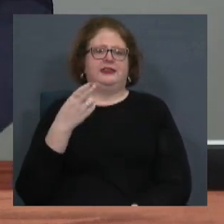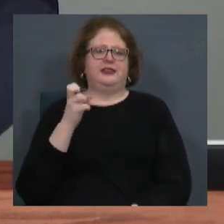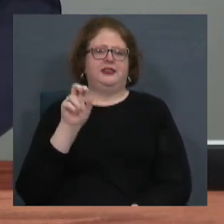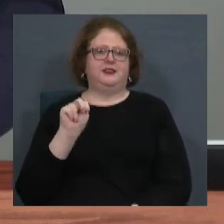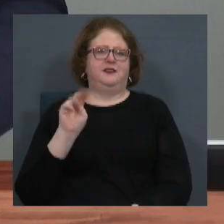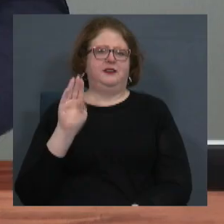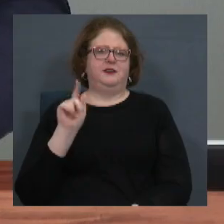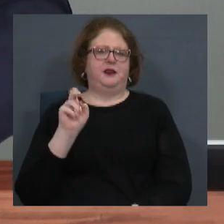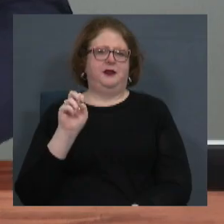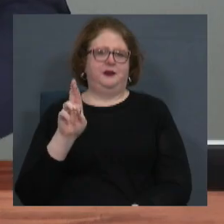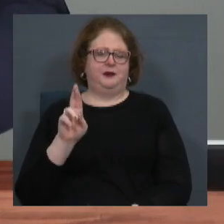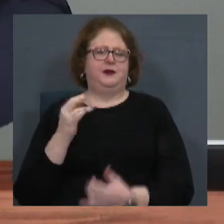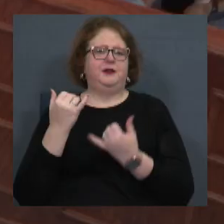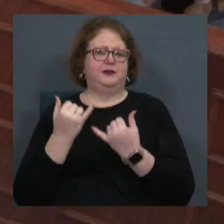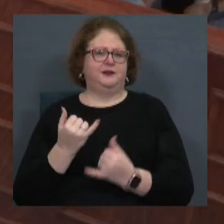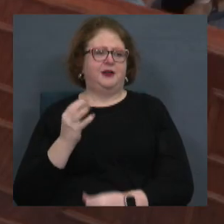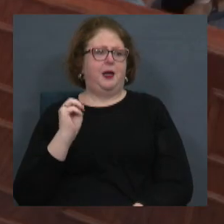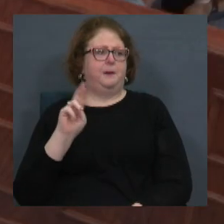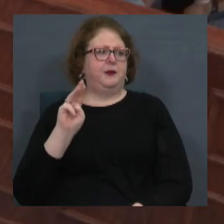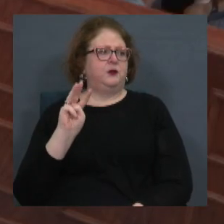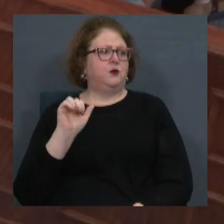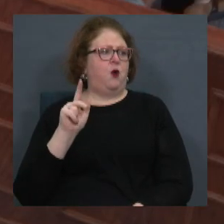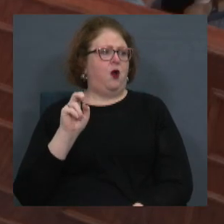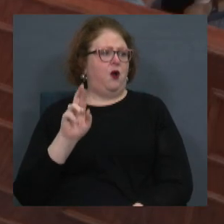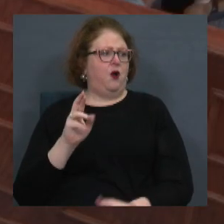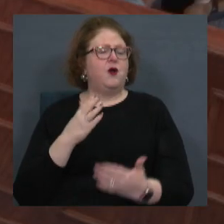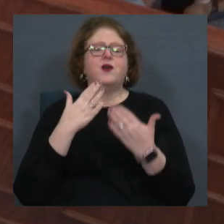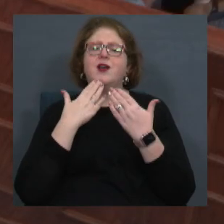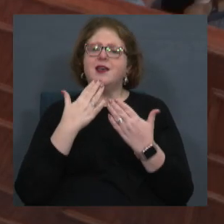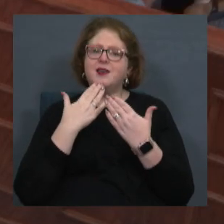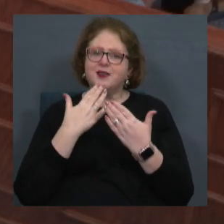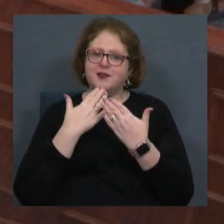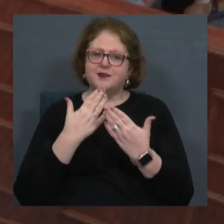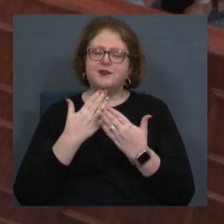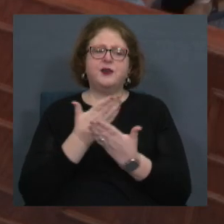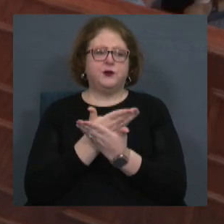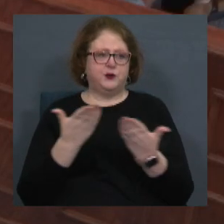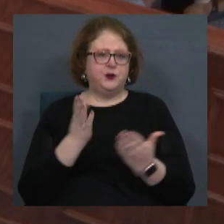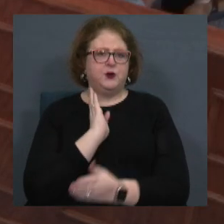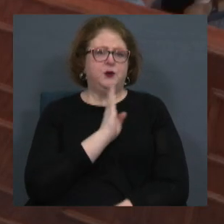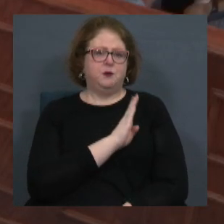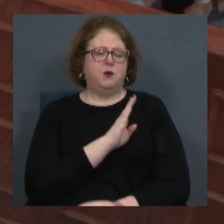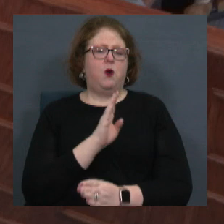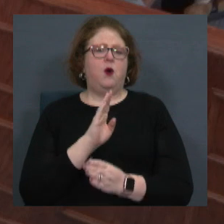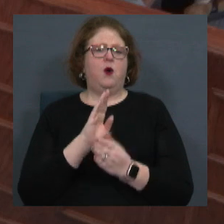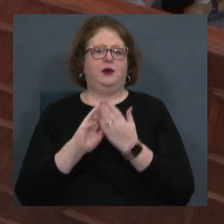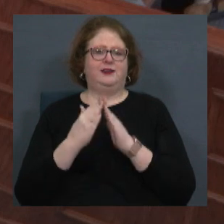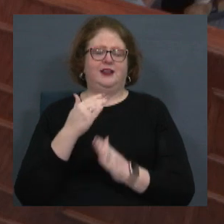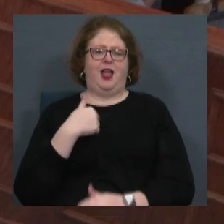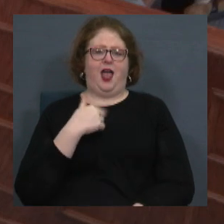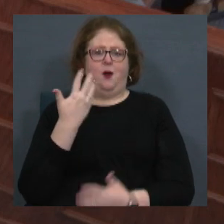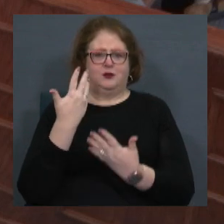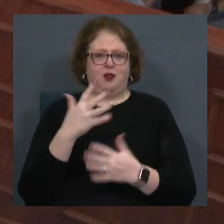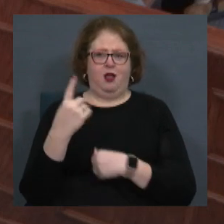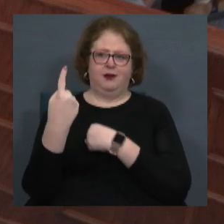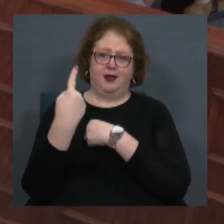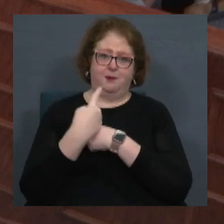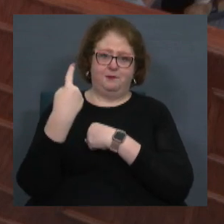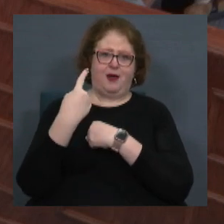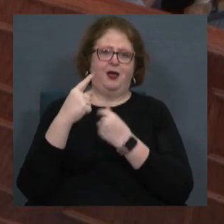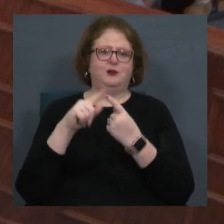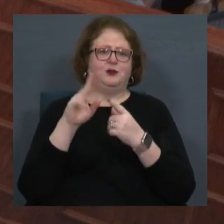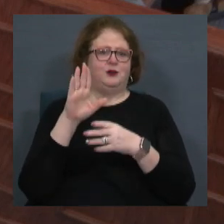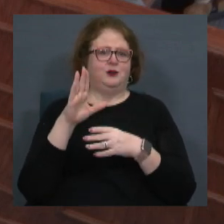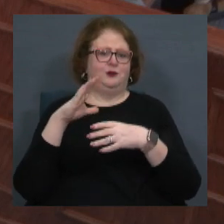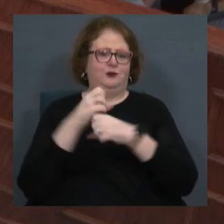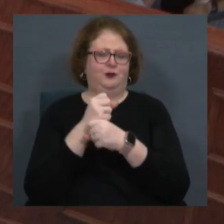you, Mr. Mayor and members of the City Board. I do want you to know that I have been thoroughly admonished to be brief, and the mayor was